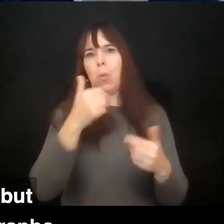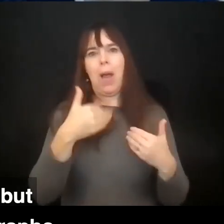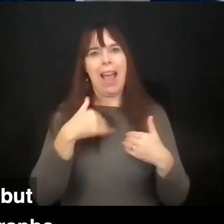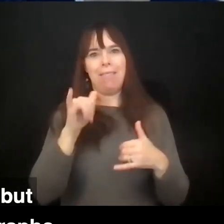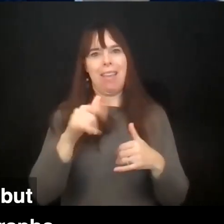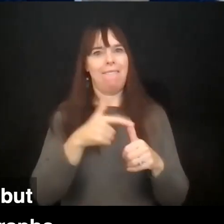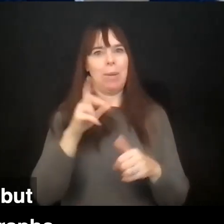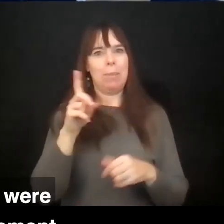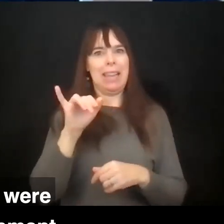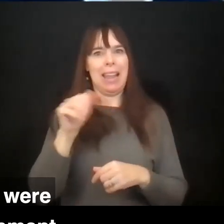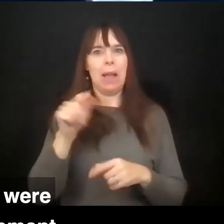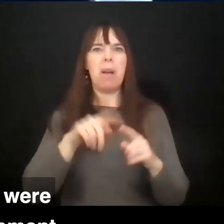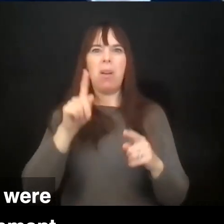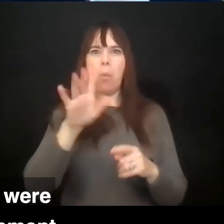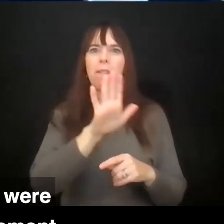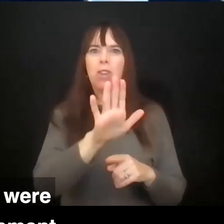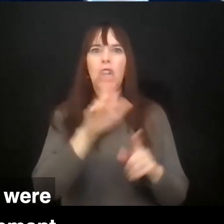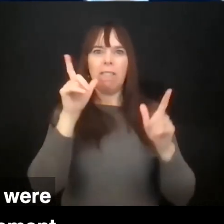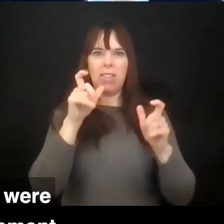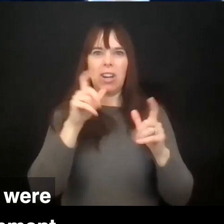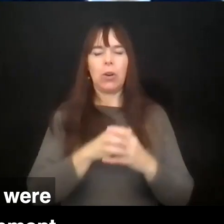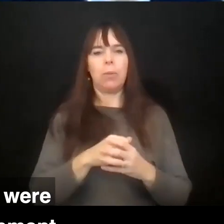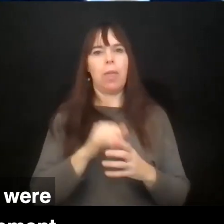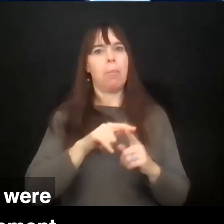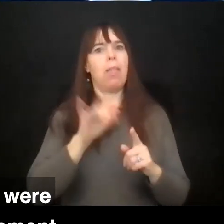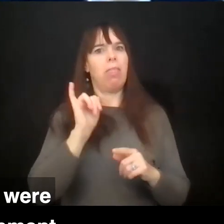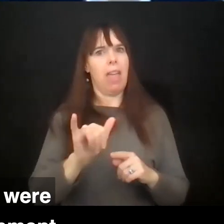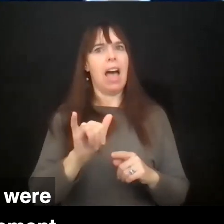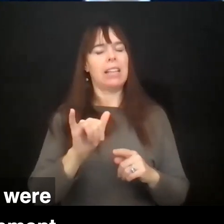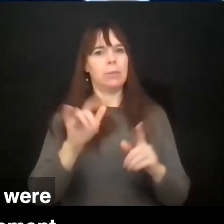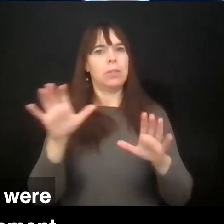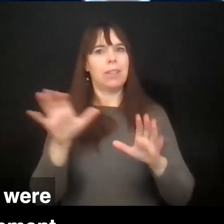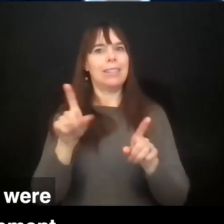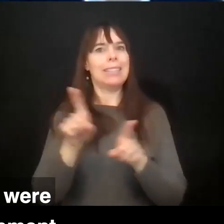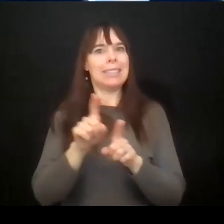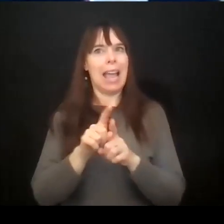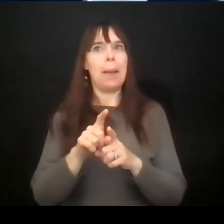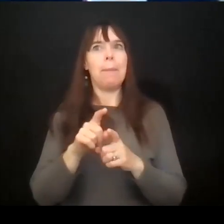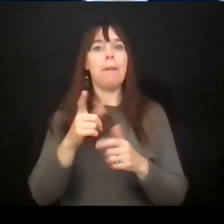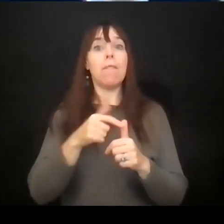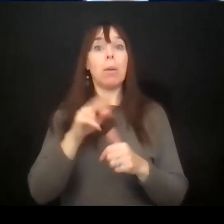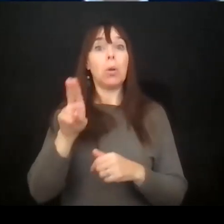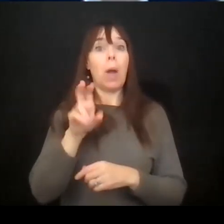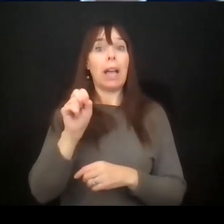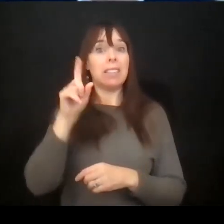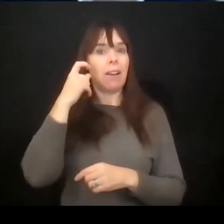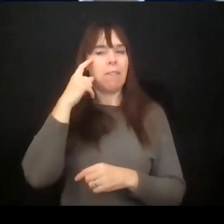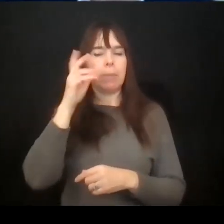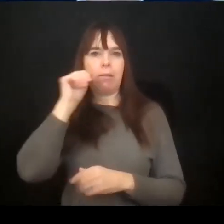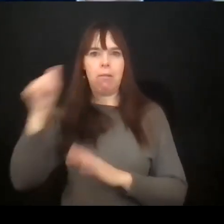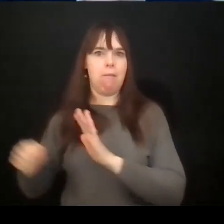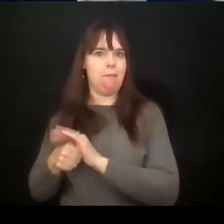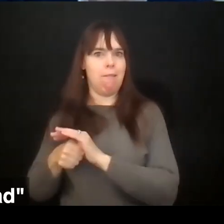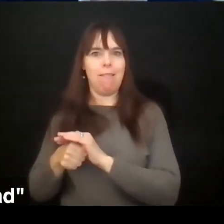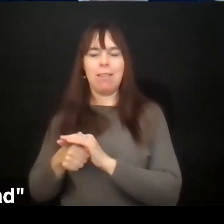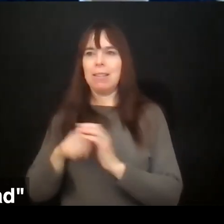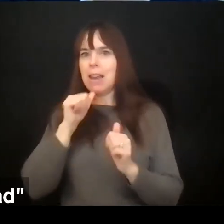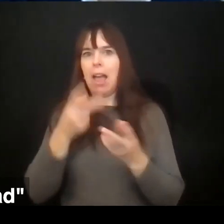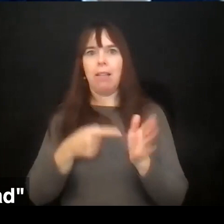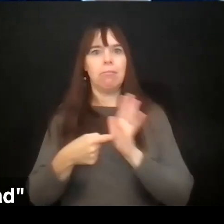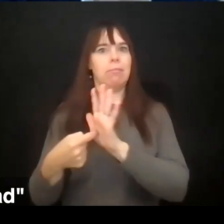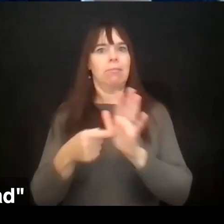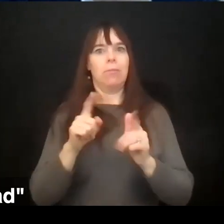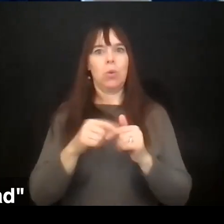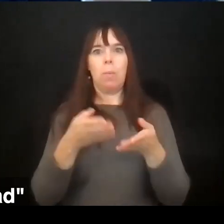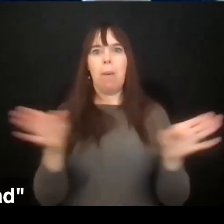one of the photographs. But those photographs were taken by the U.S. government and not seen. New slide shows a clay head about 1960. The